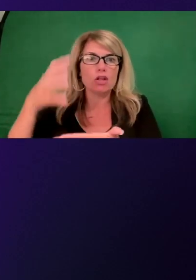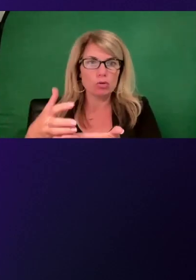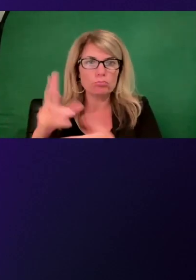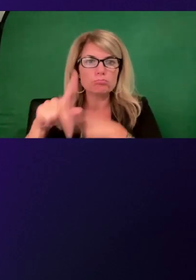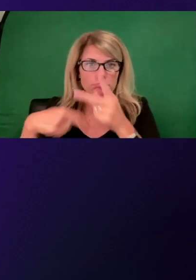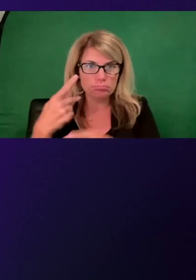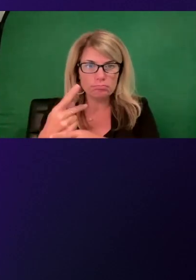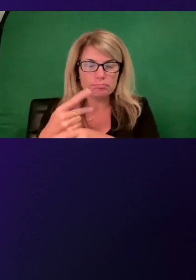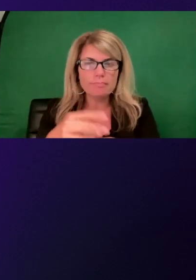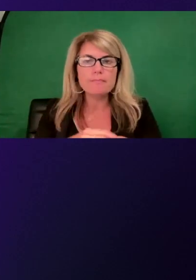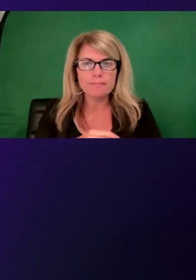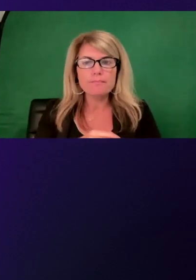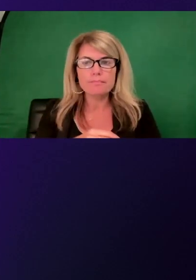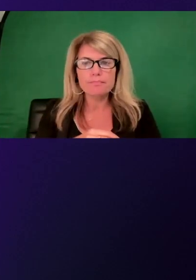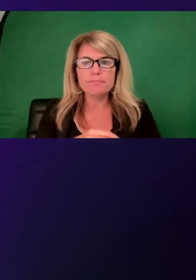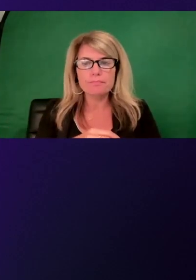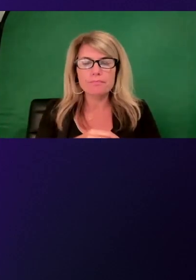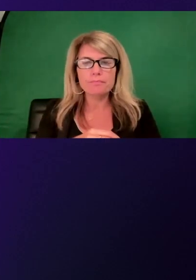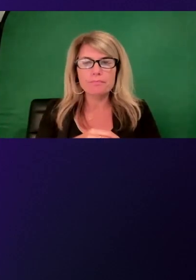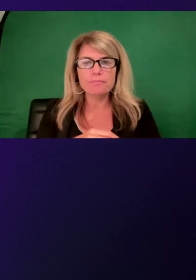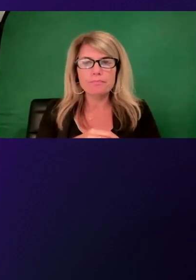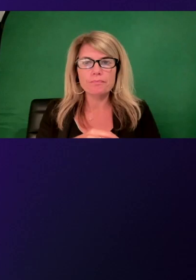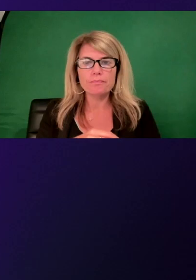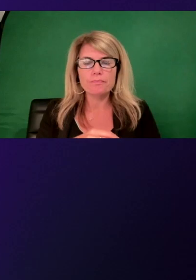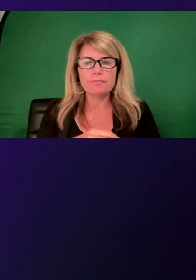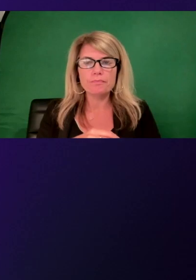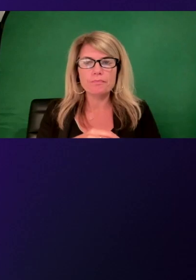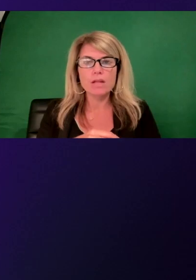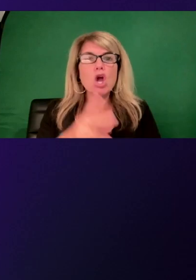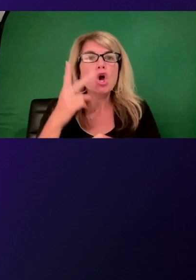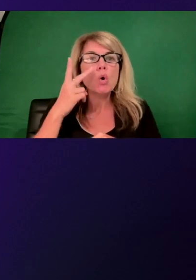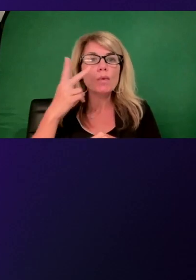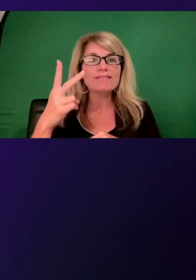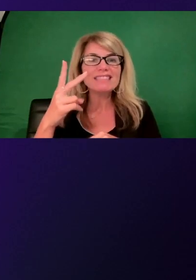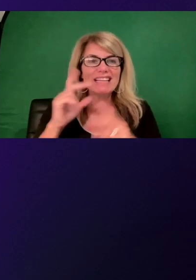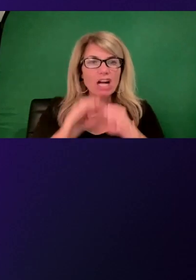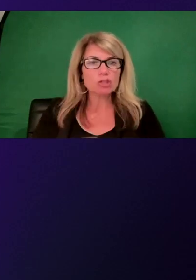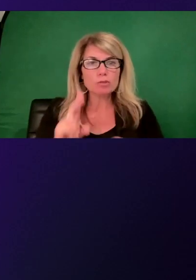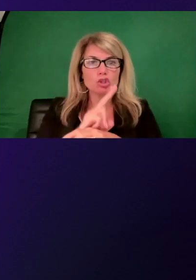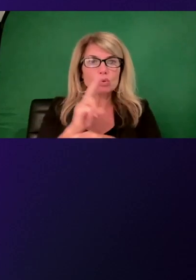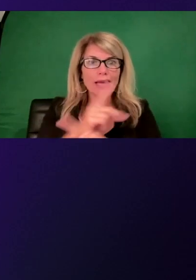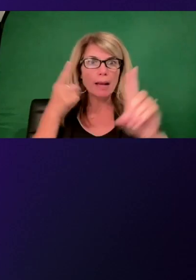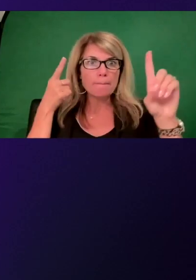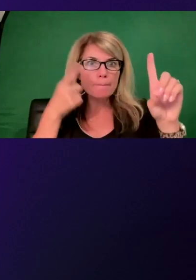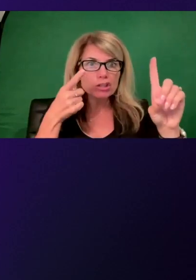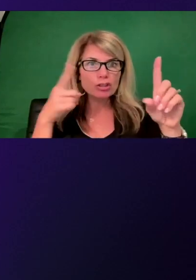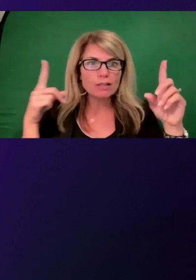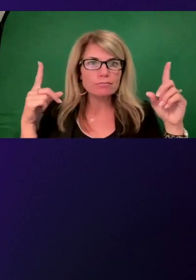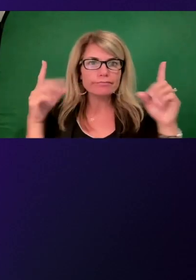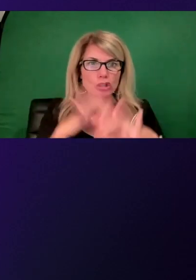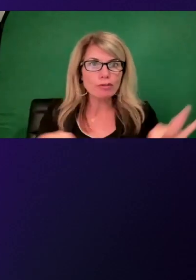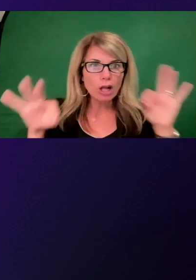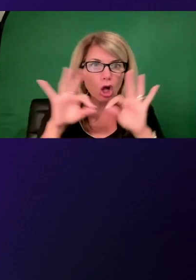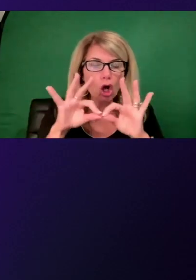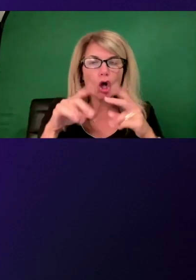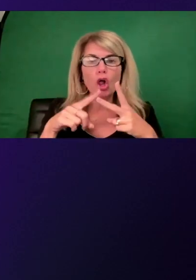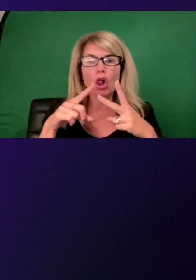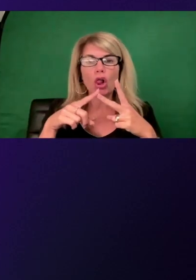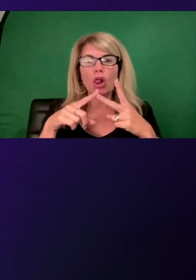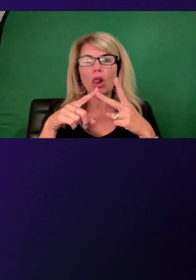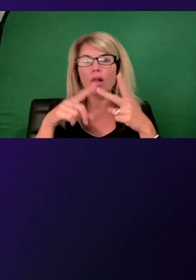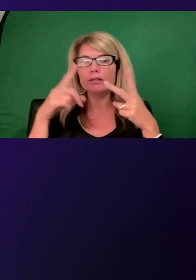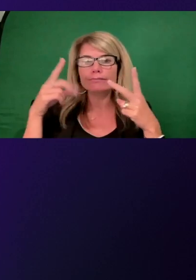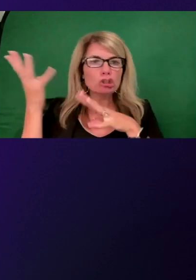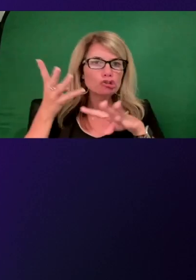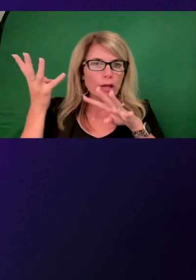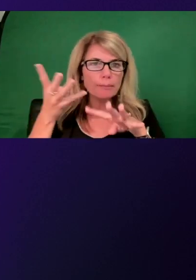have seen customers use mission-critical databases, data warehouses, Hadoop, streaming workloads, all